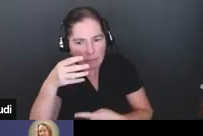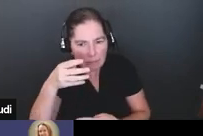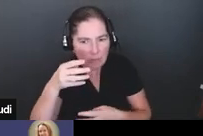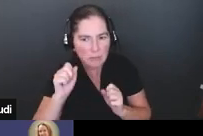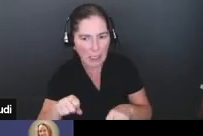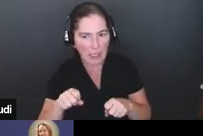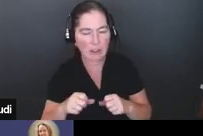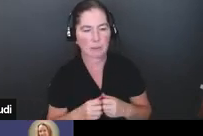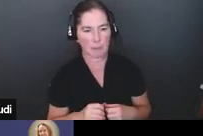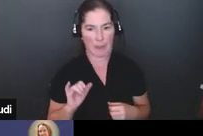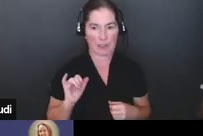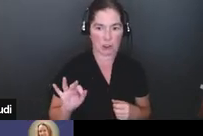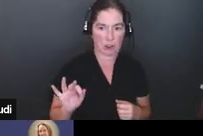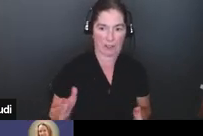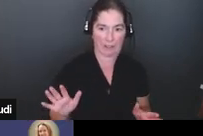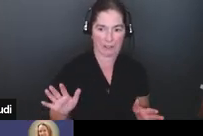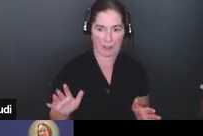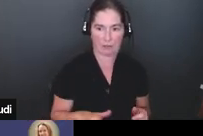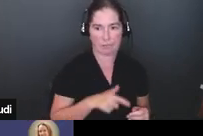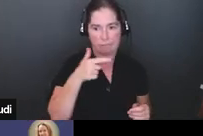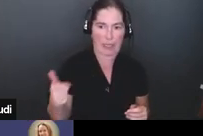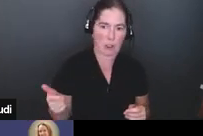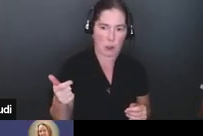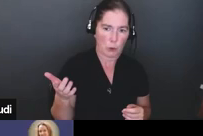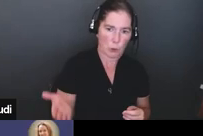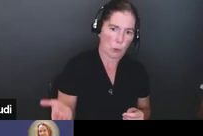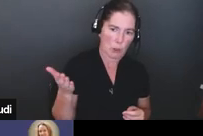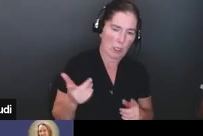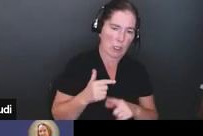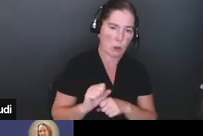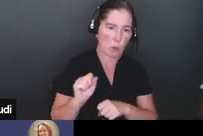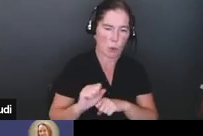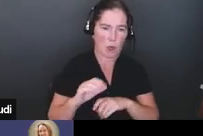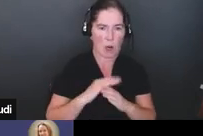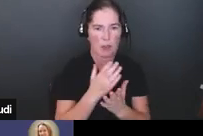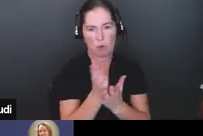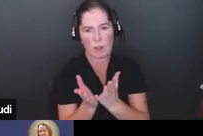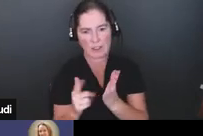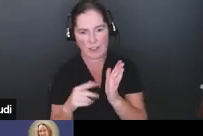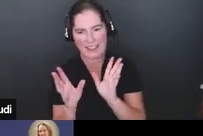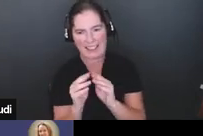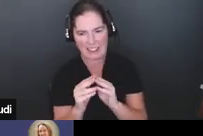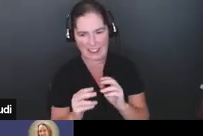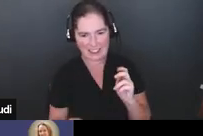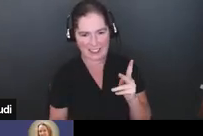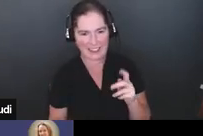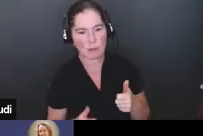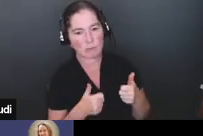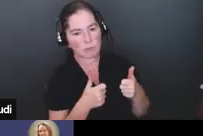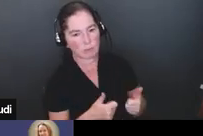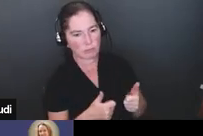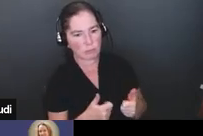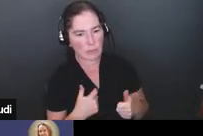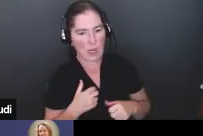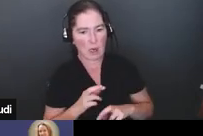Okay, so Jeff, I am gonna pass the baton back to you to work on the rest of the session. Sounds great. I think I'm